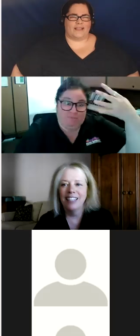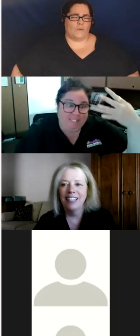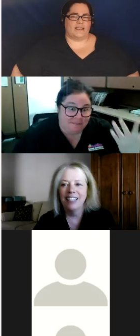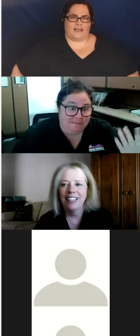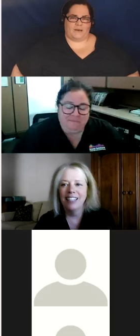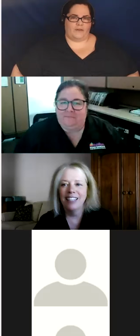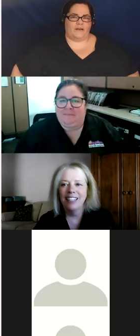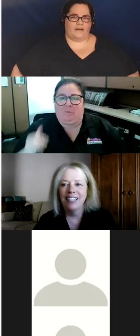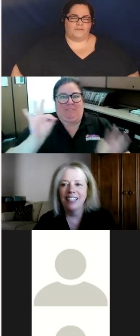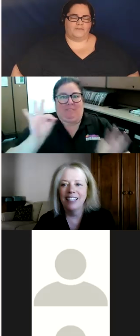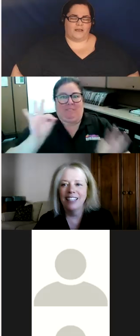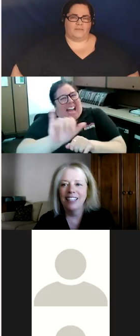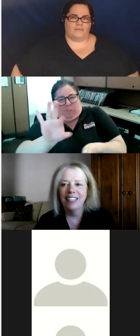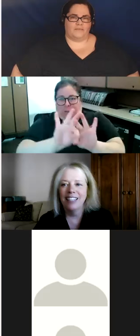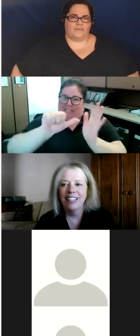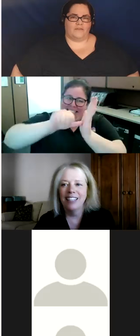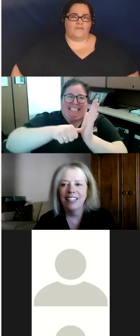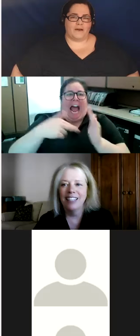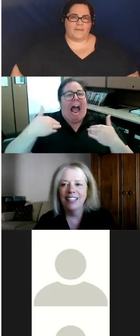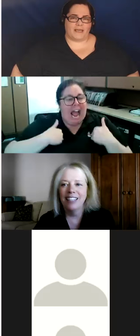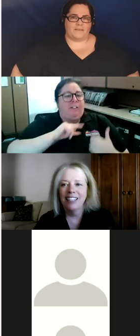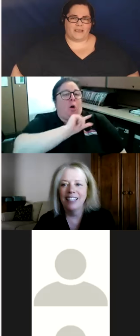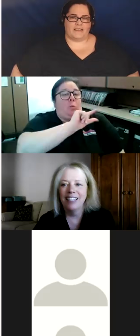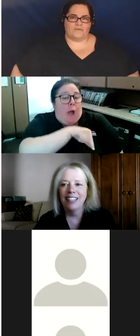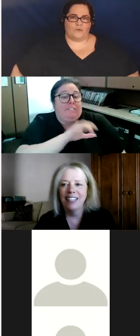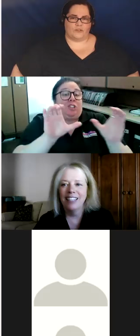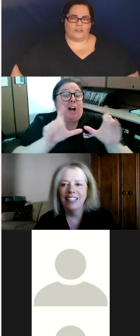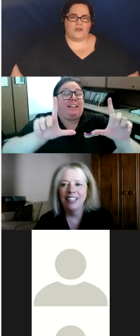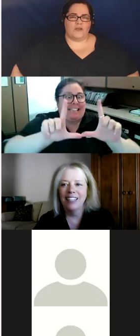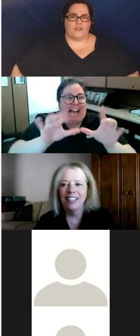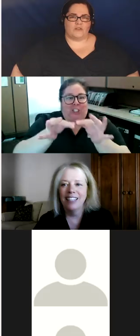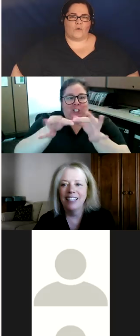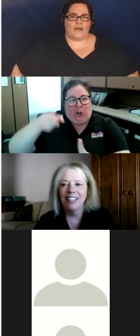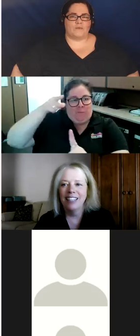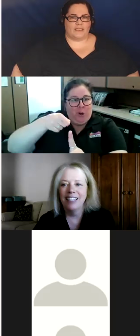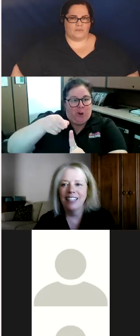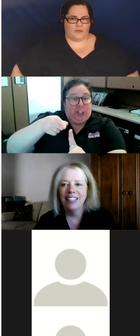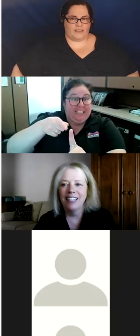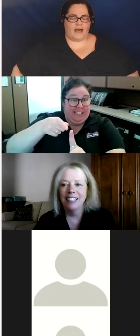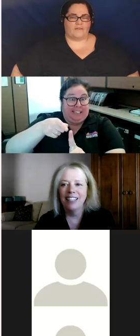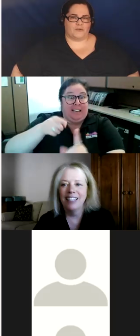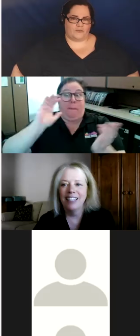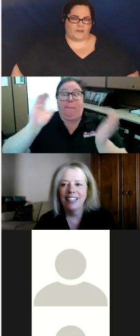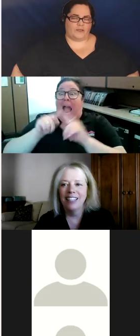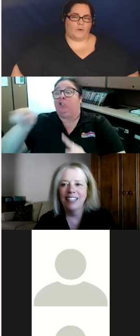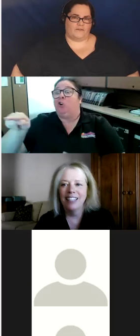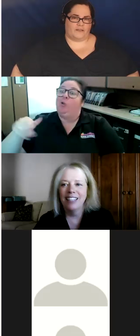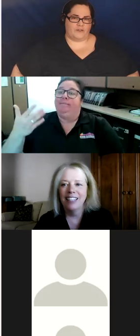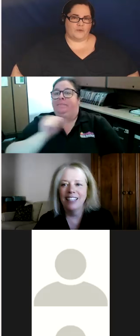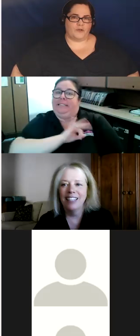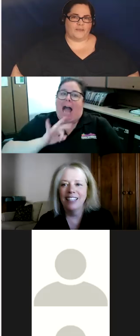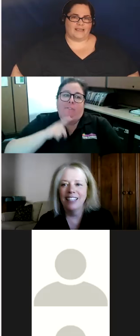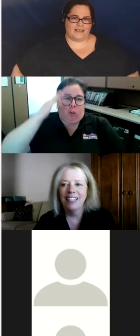So that's one example of the very many meanings of words. So that's why it's important to have a certified